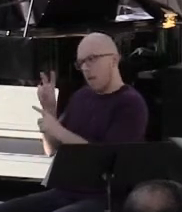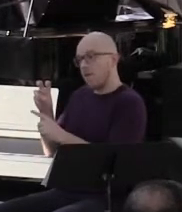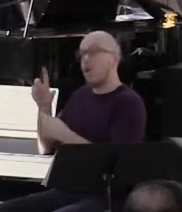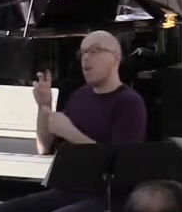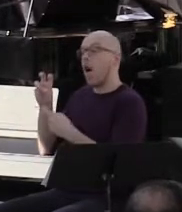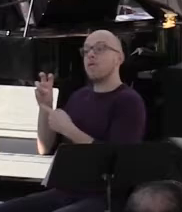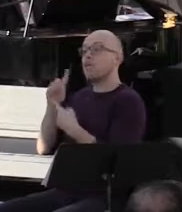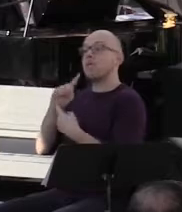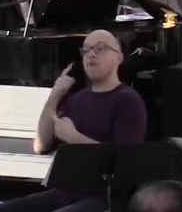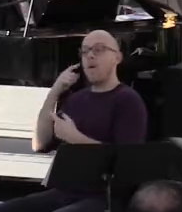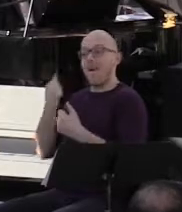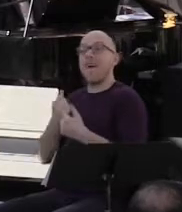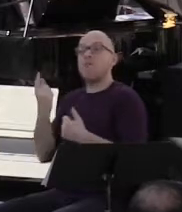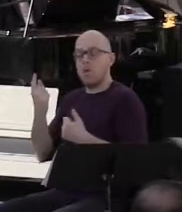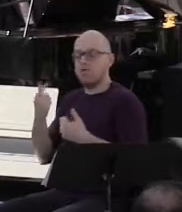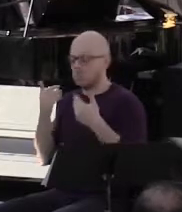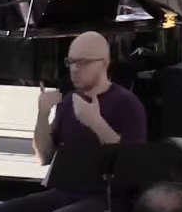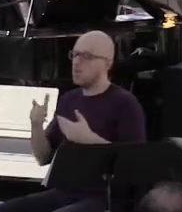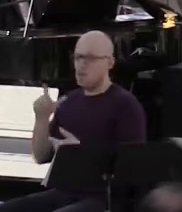everyone. Love.